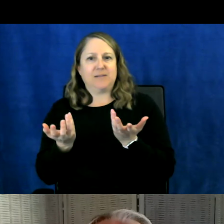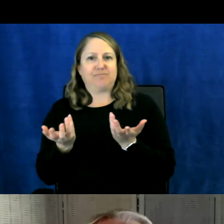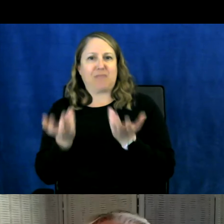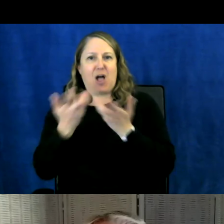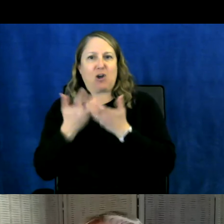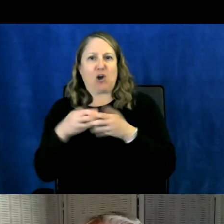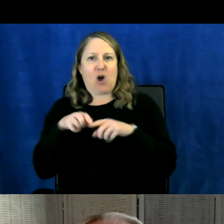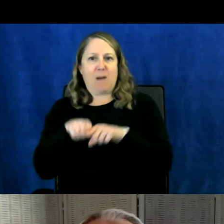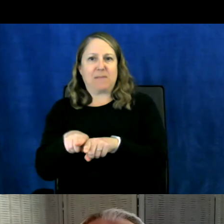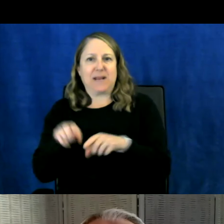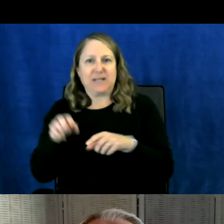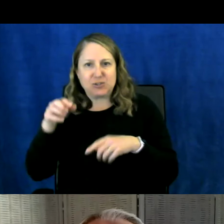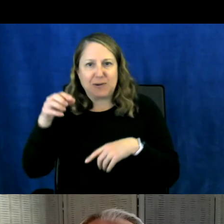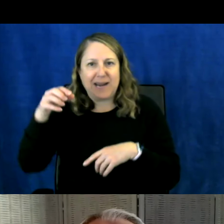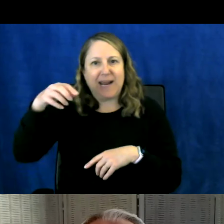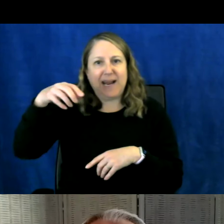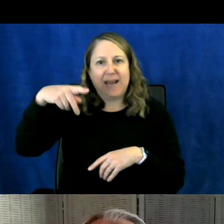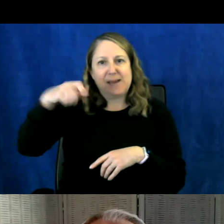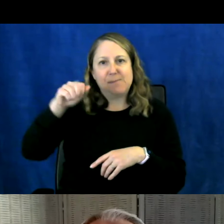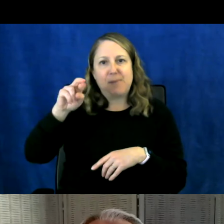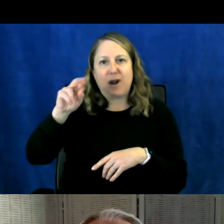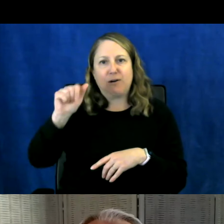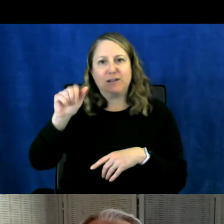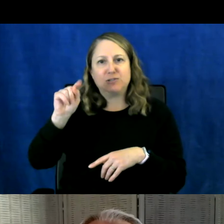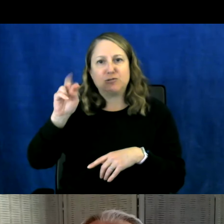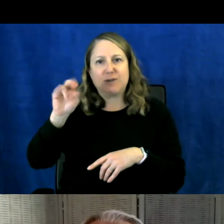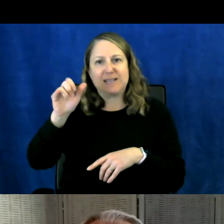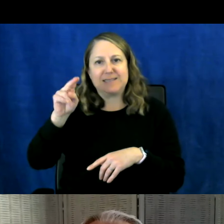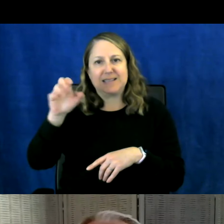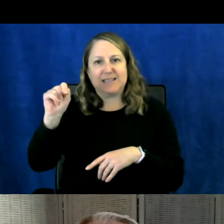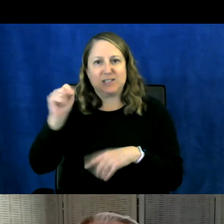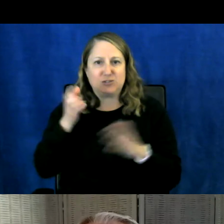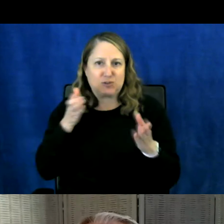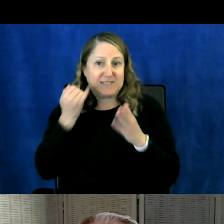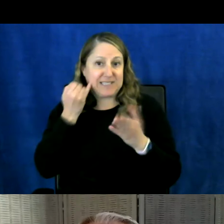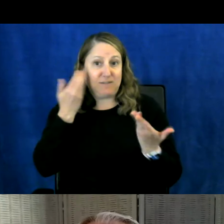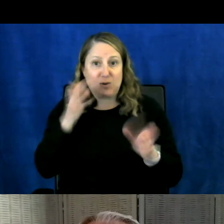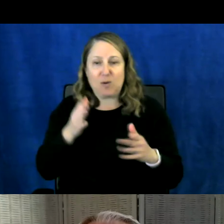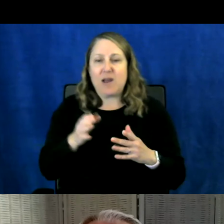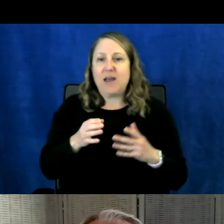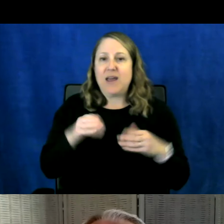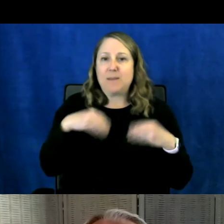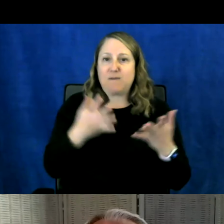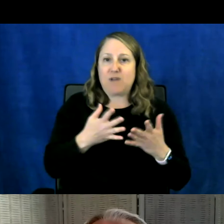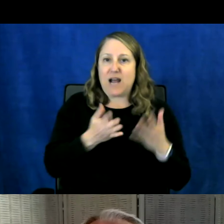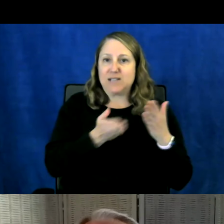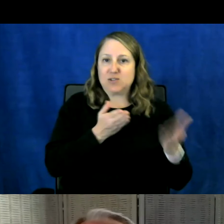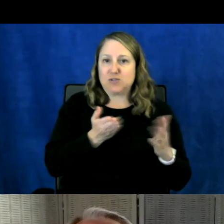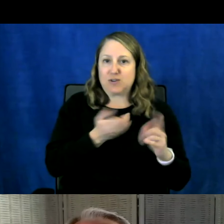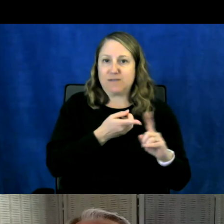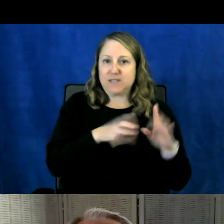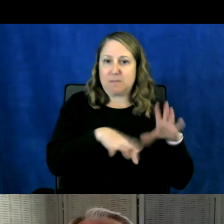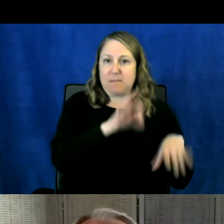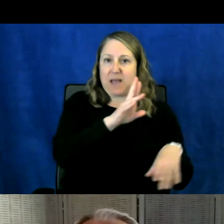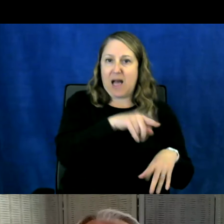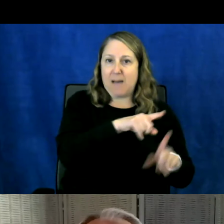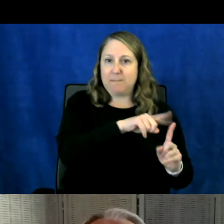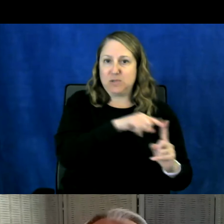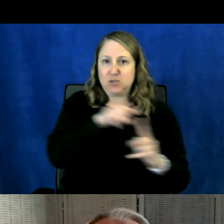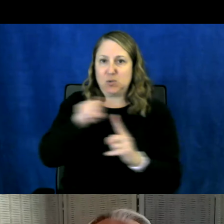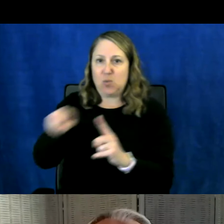don't know what that is, it provides for an origin to destination service that is available where